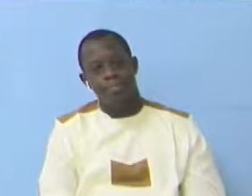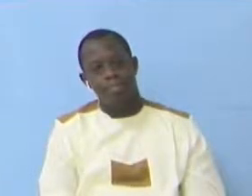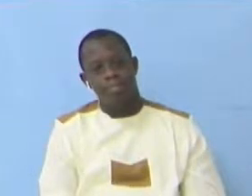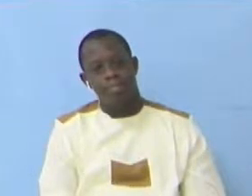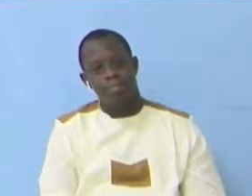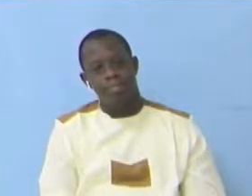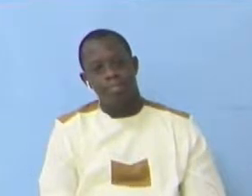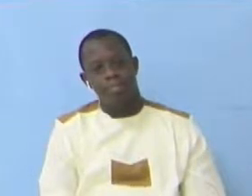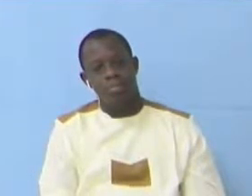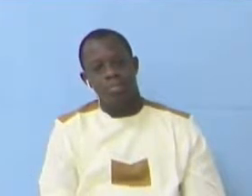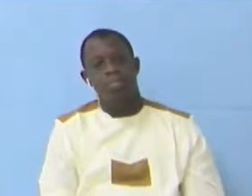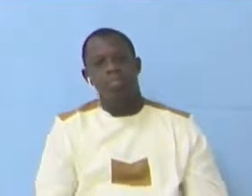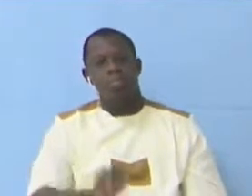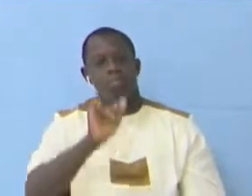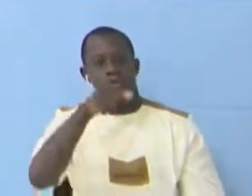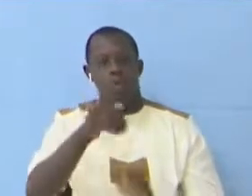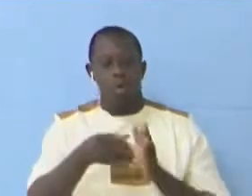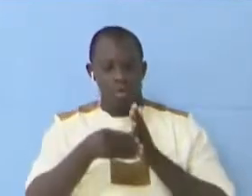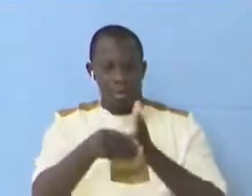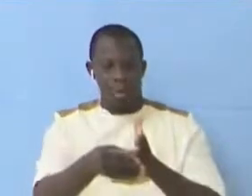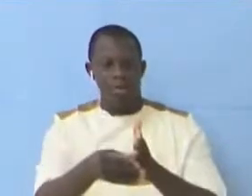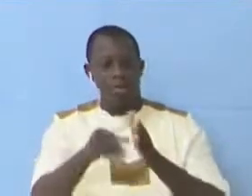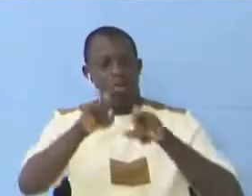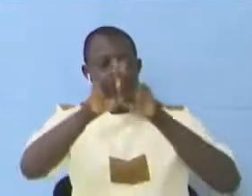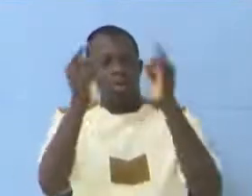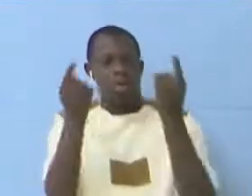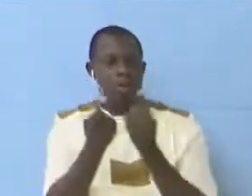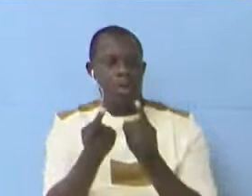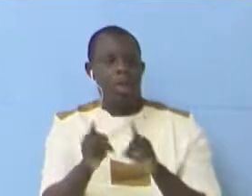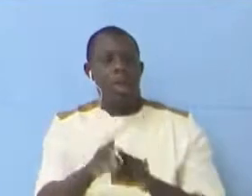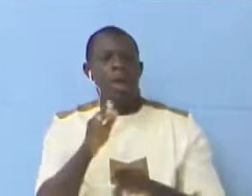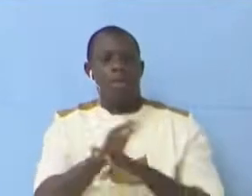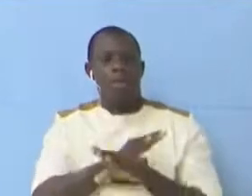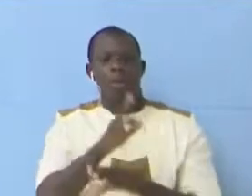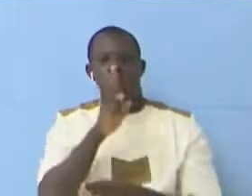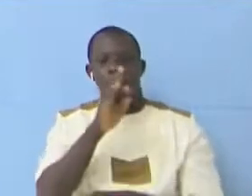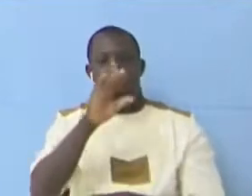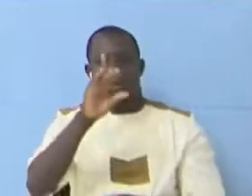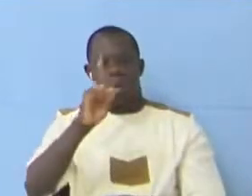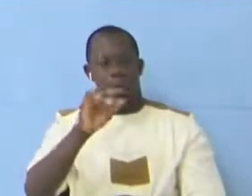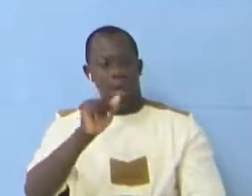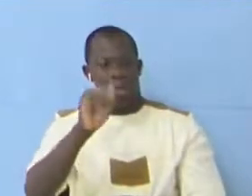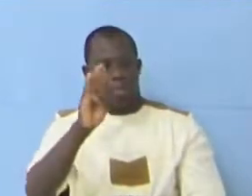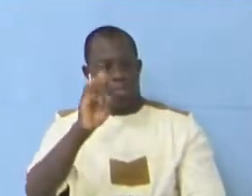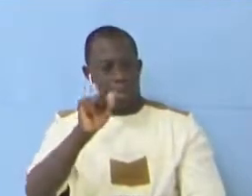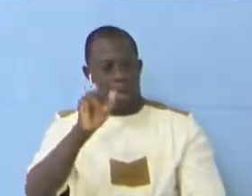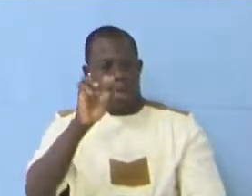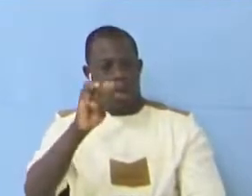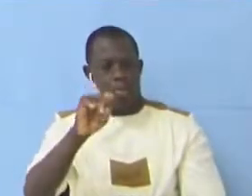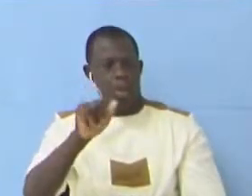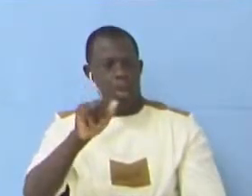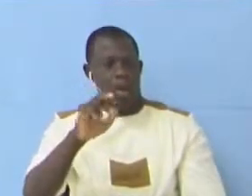Your Director General. Yes. Was Daba Marena at the time? Yes.